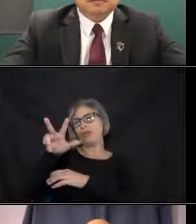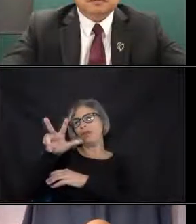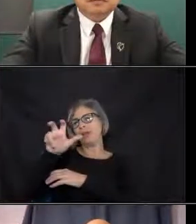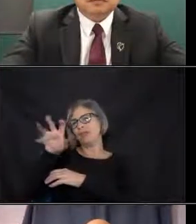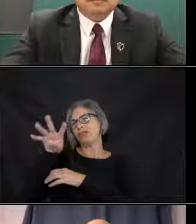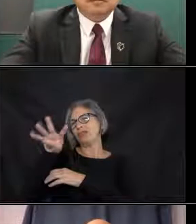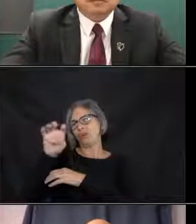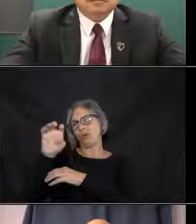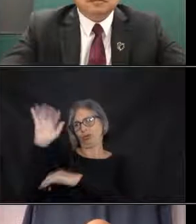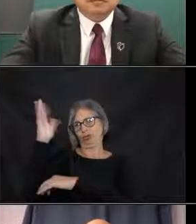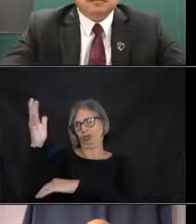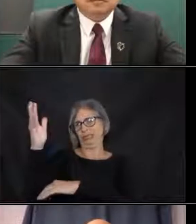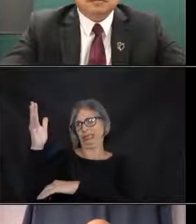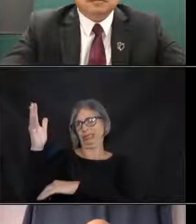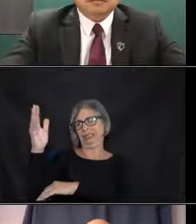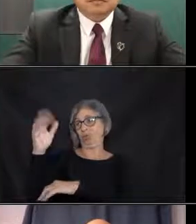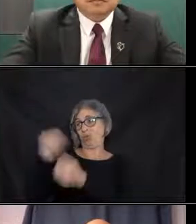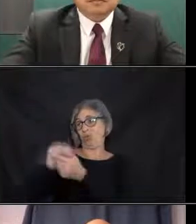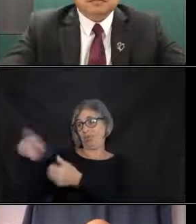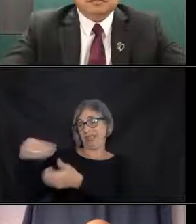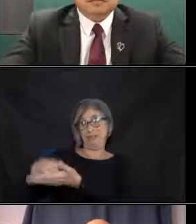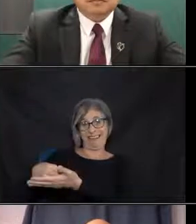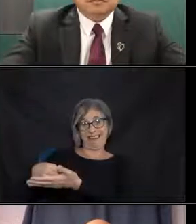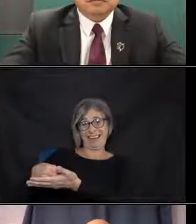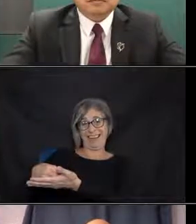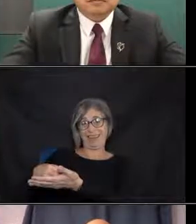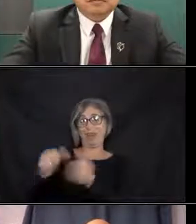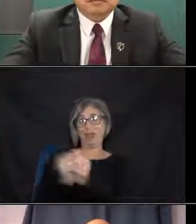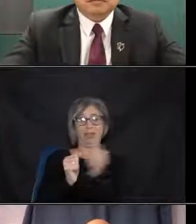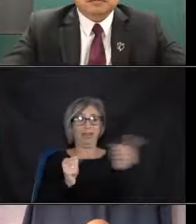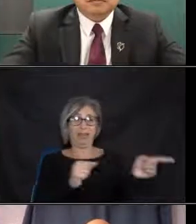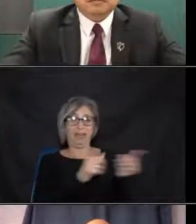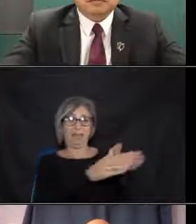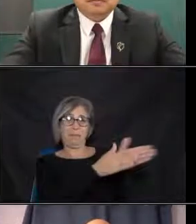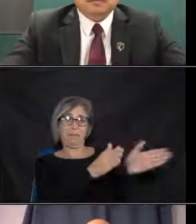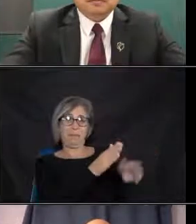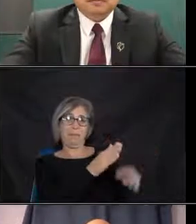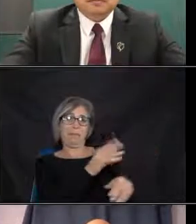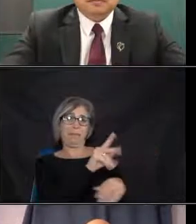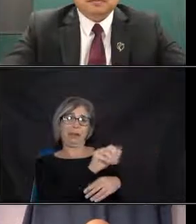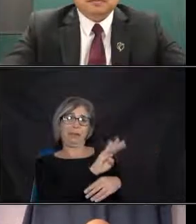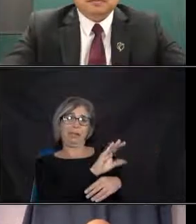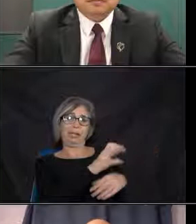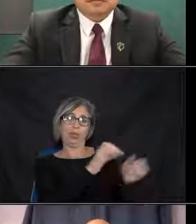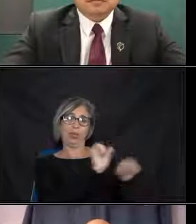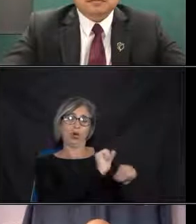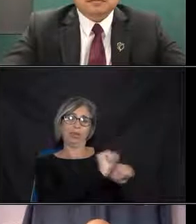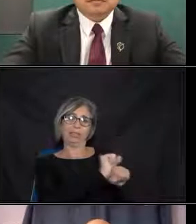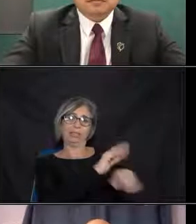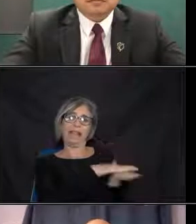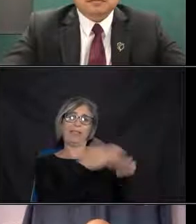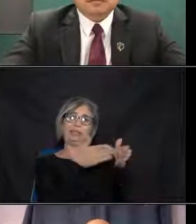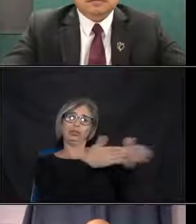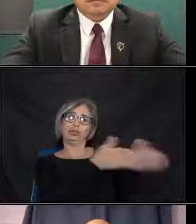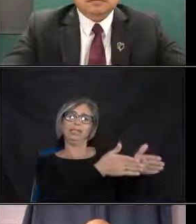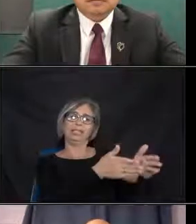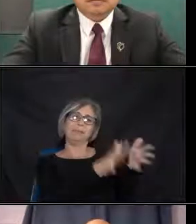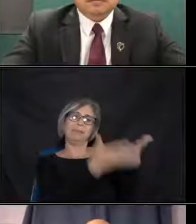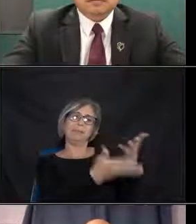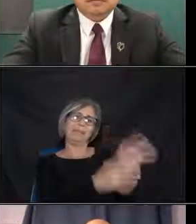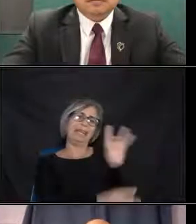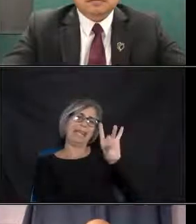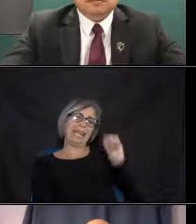400 trees with these funds. And with the Public Works larger tree plantings along streets, that could be maybe